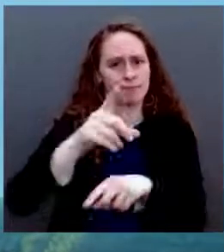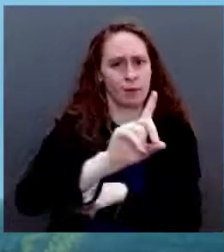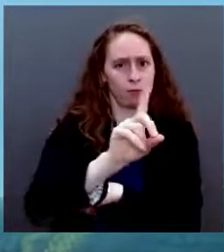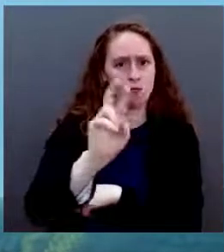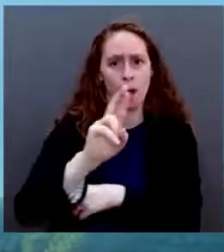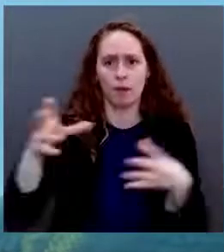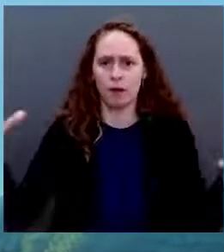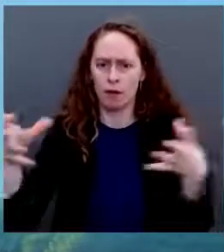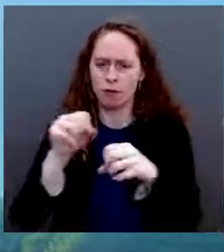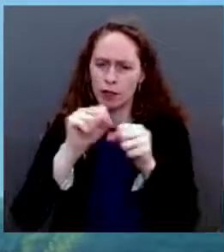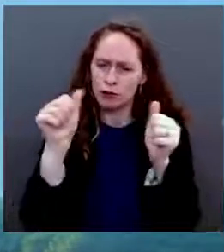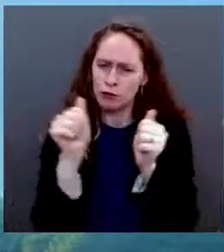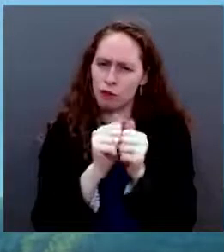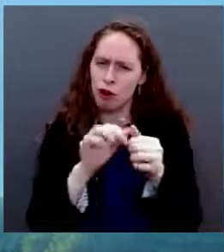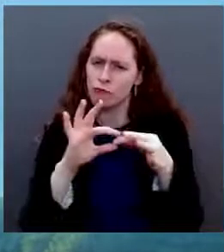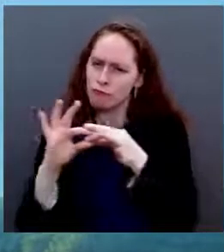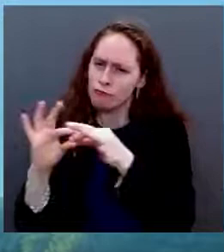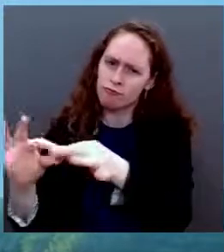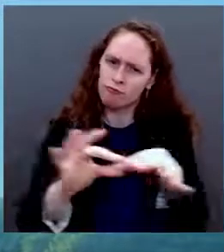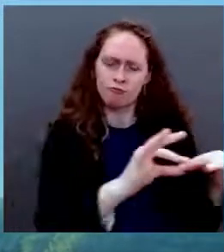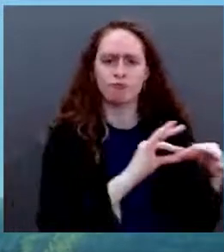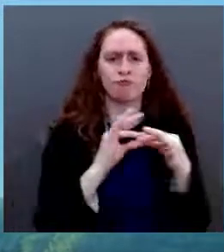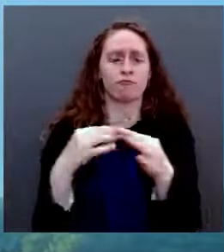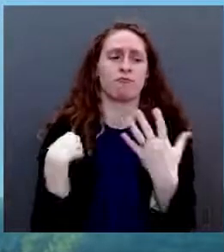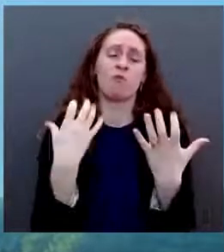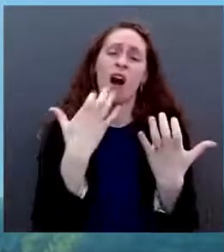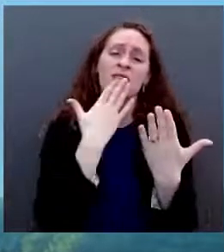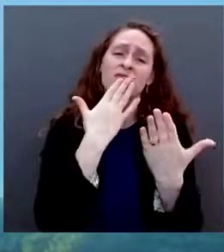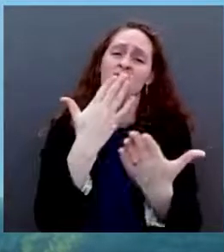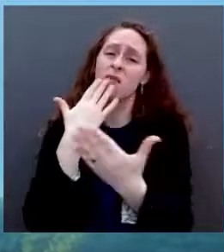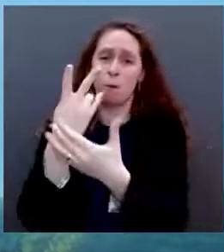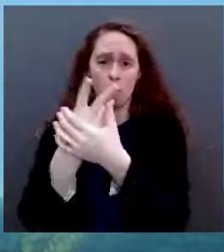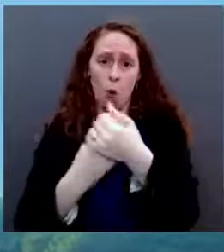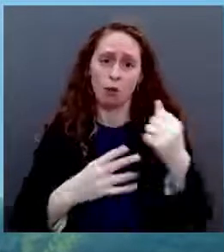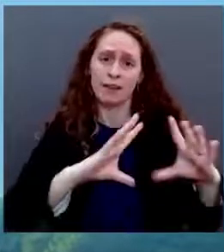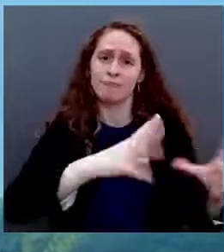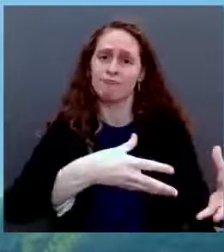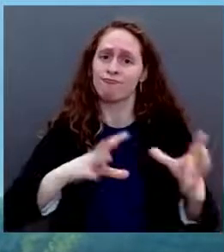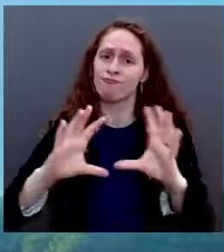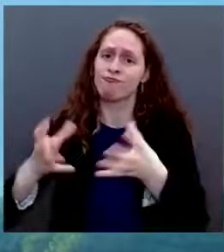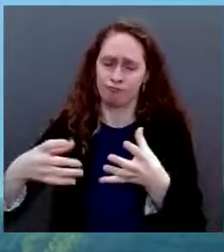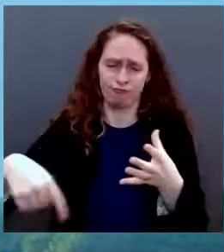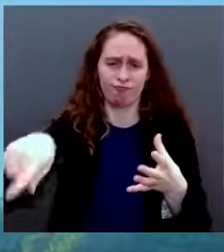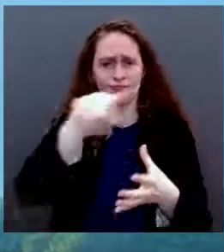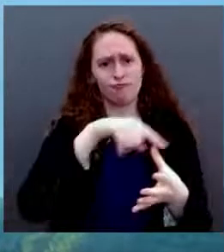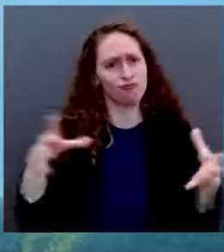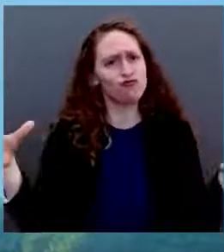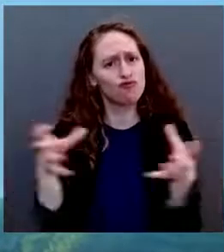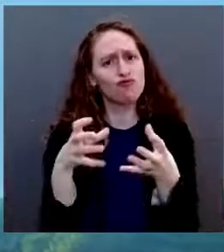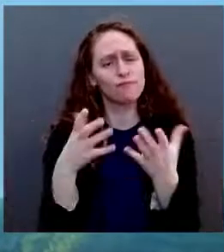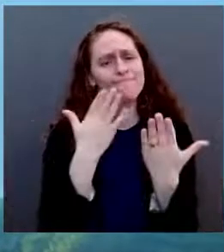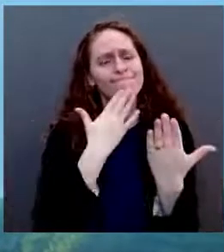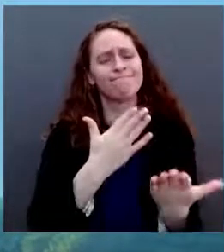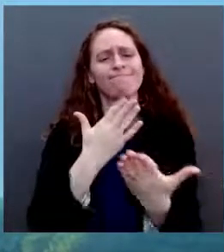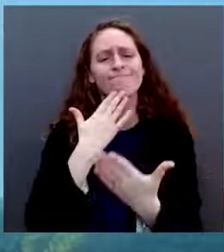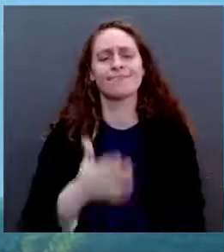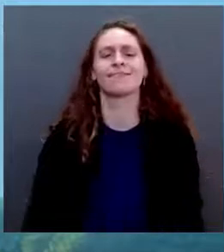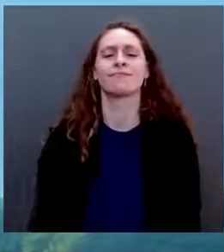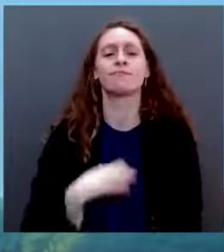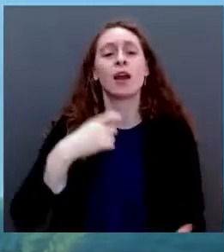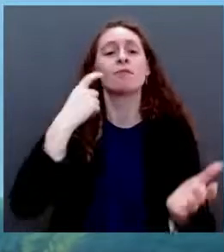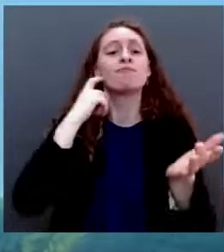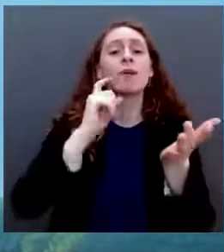members of Congress for being willing to come to the table. Senator John Tester and Senator Grassley of Iowa, Tester's